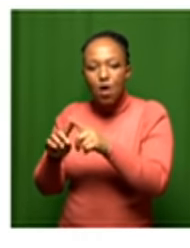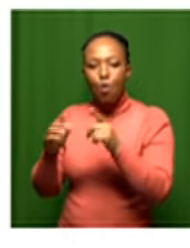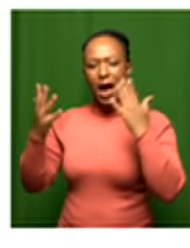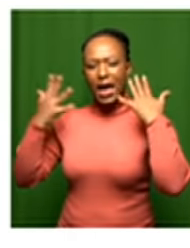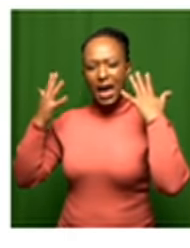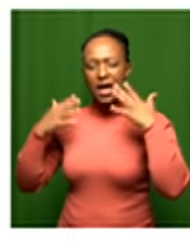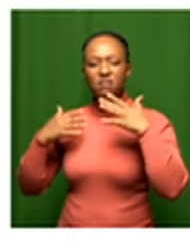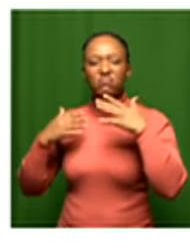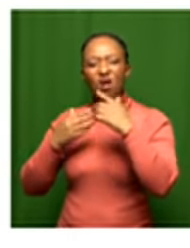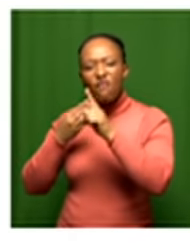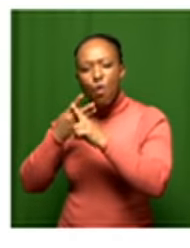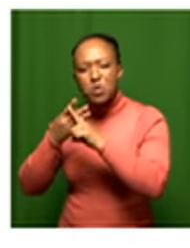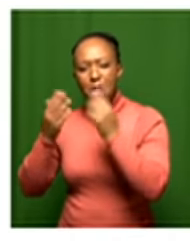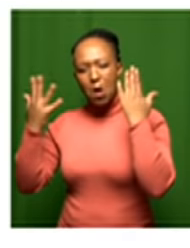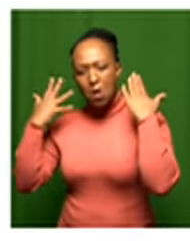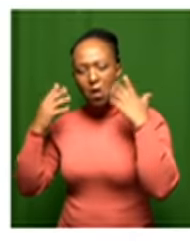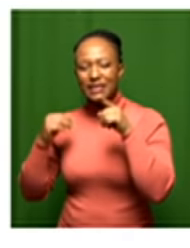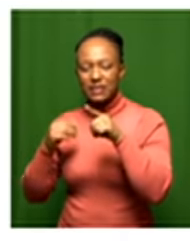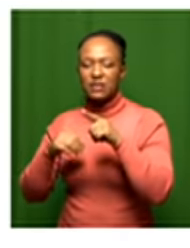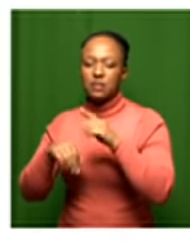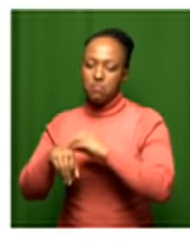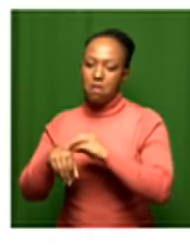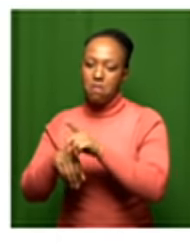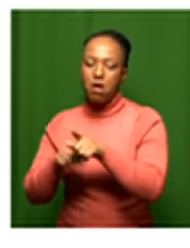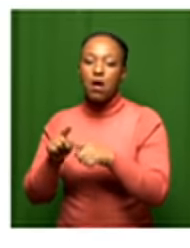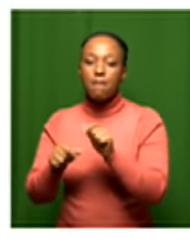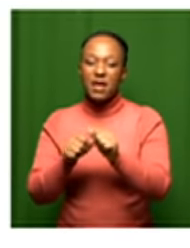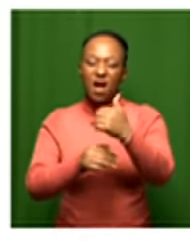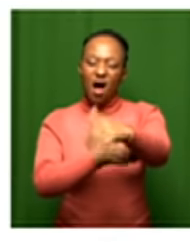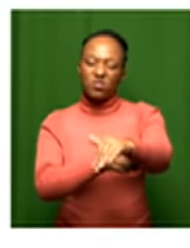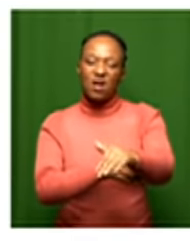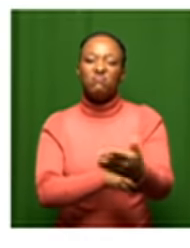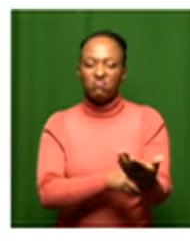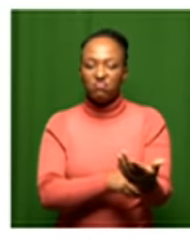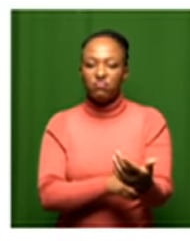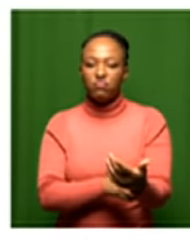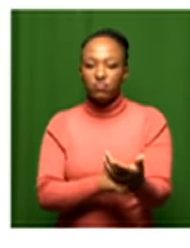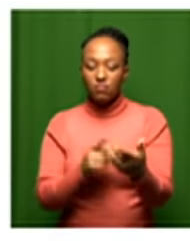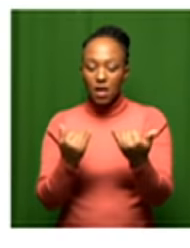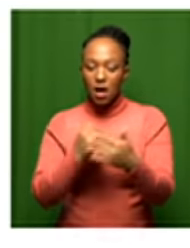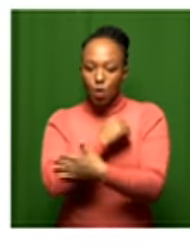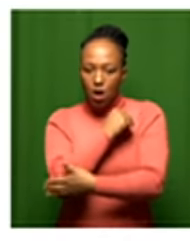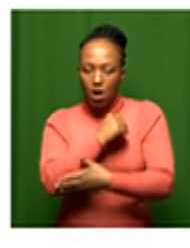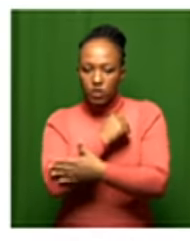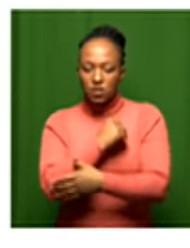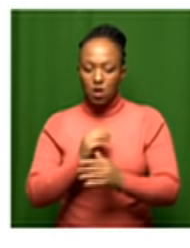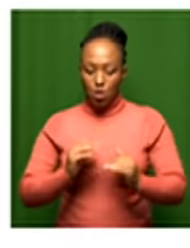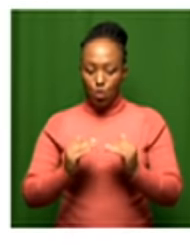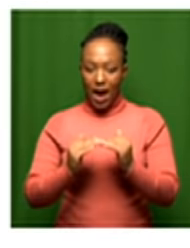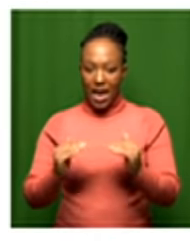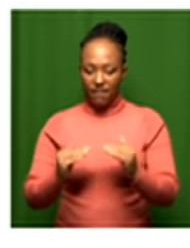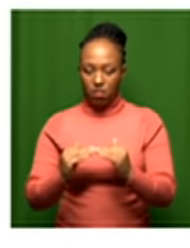settings, and the risk is increased. Then beyond that, I think moving the country to a higher